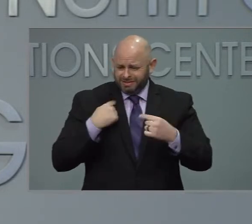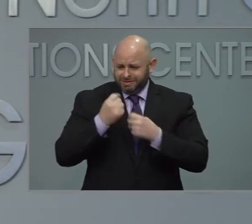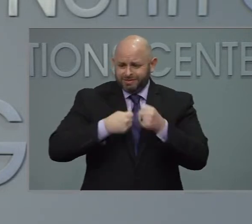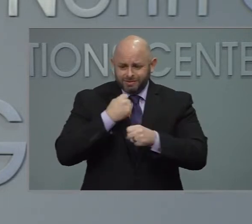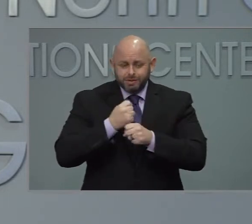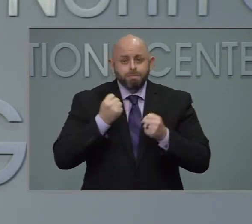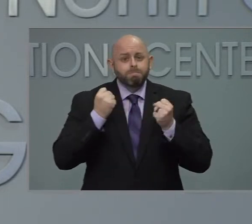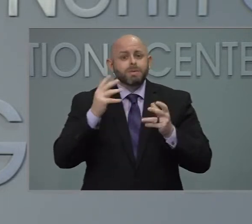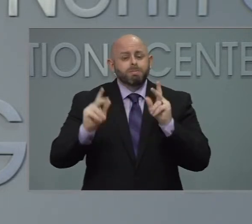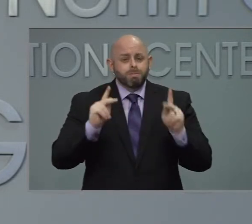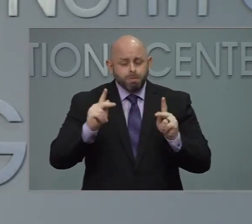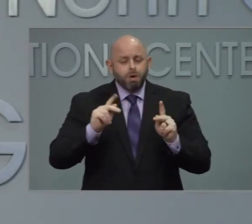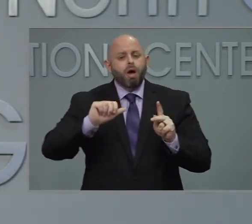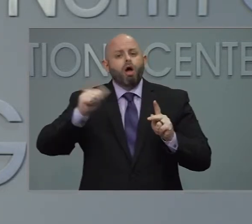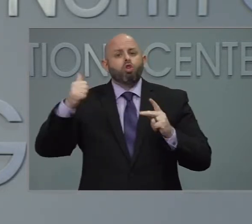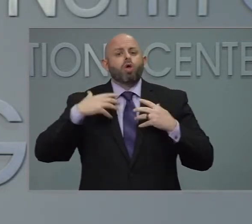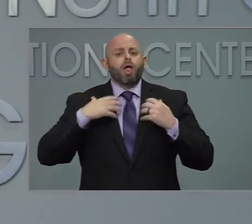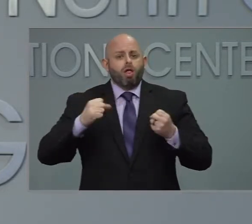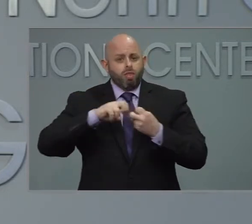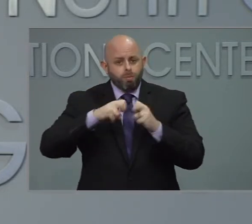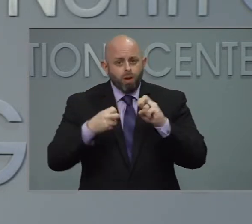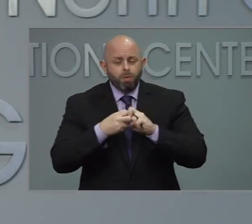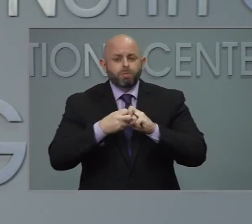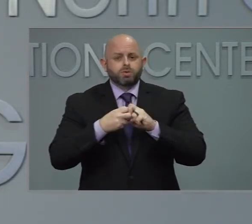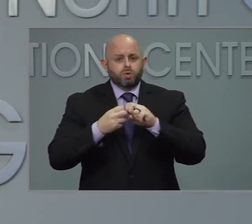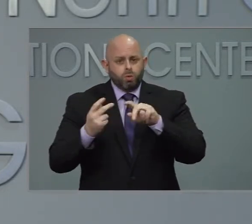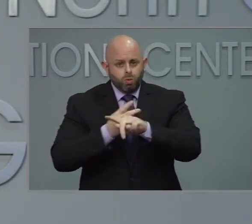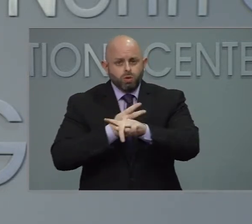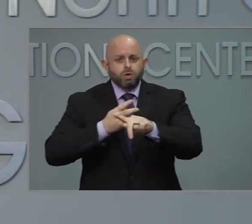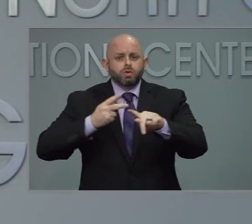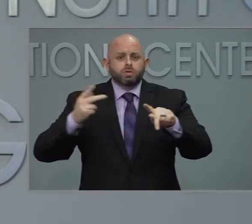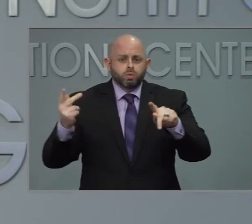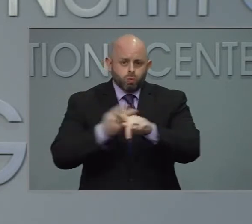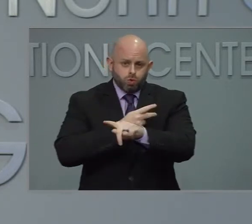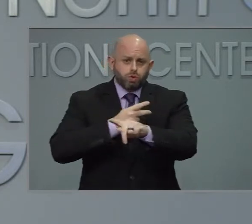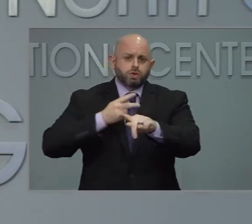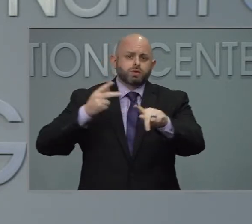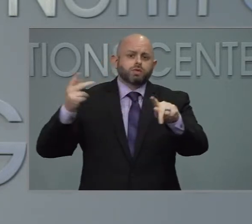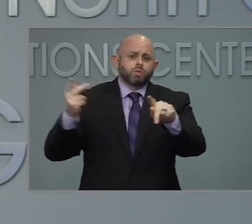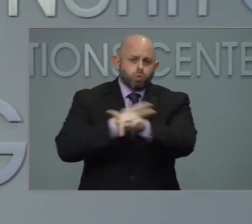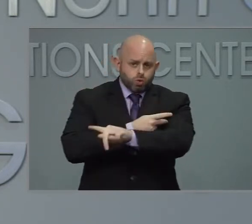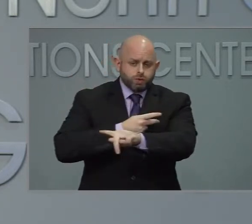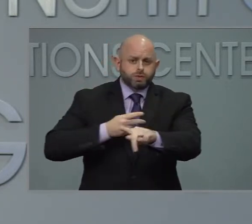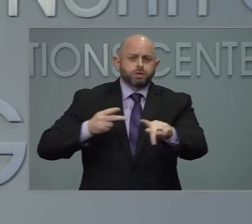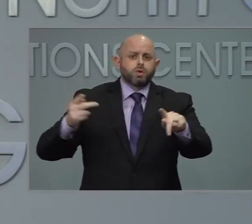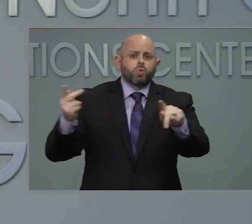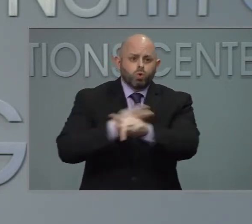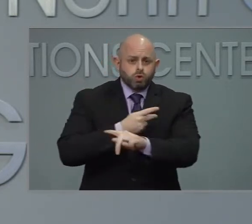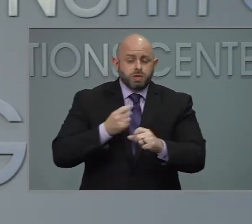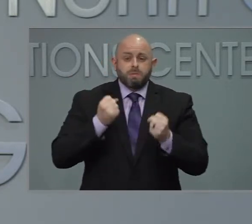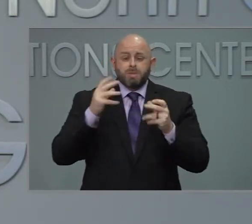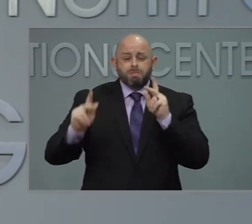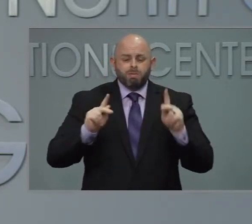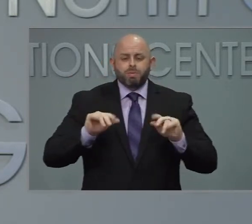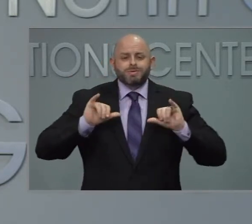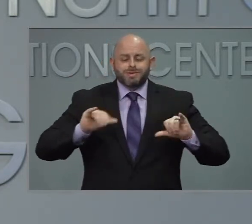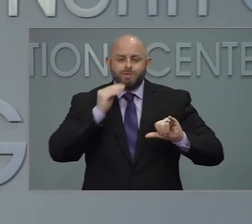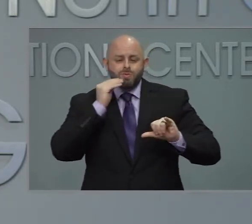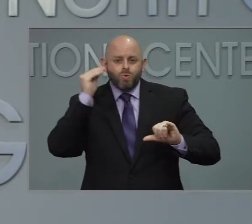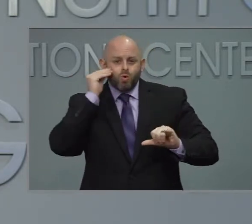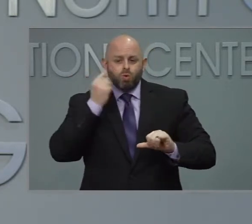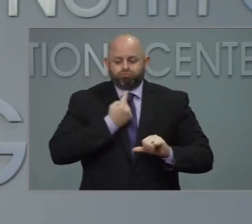health conditions go unattended to, and many people have not engaged in preventive